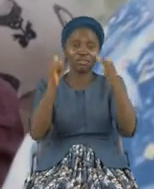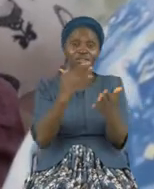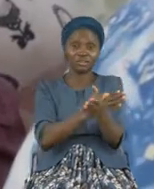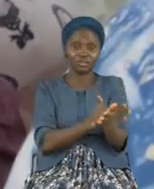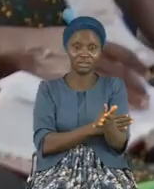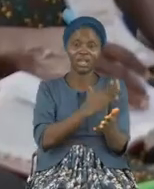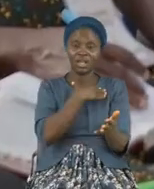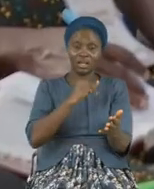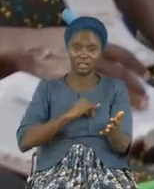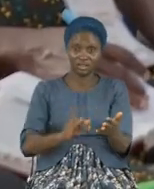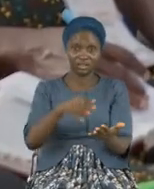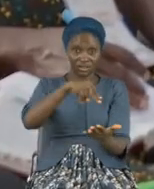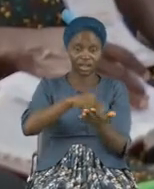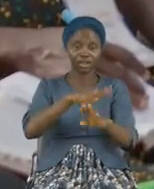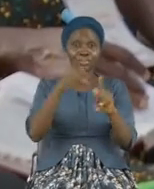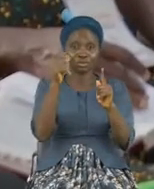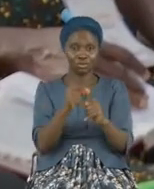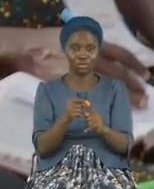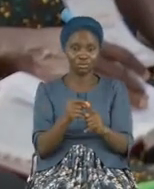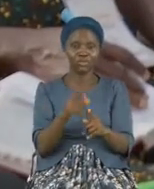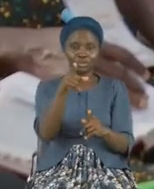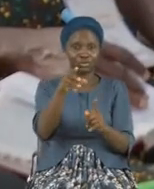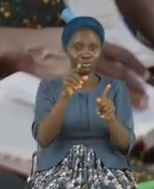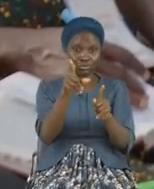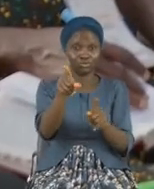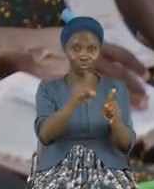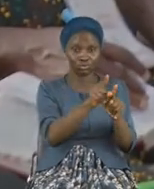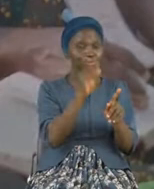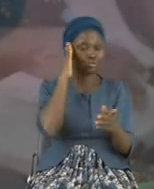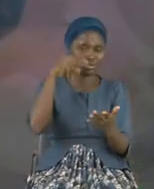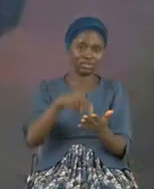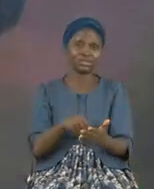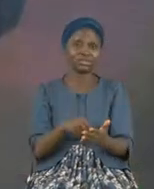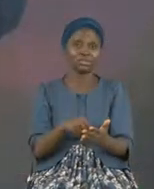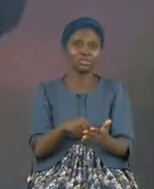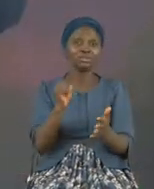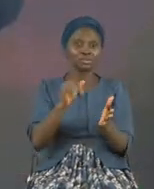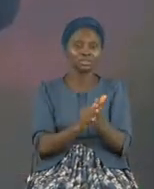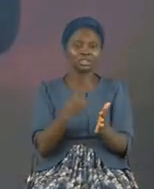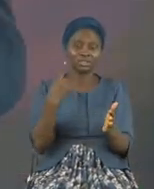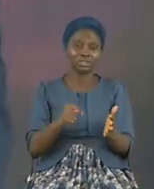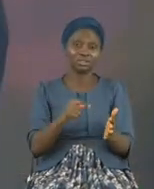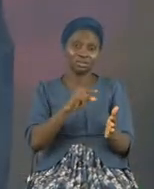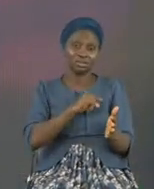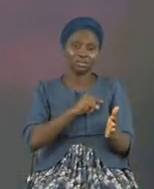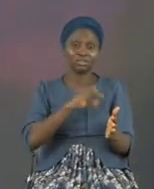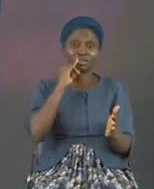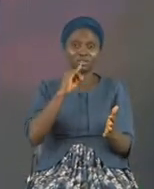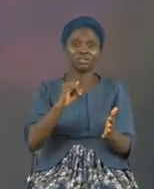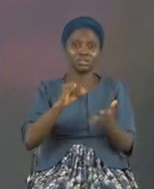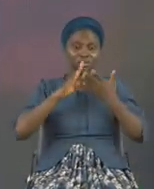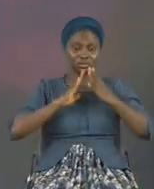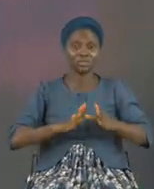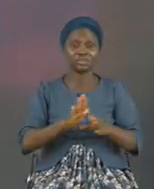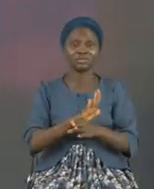will stand. So that your conscience is peaceful, is serene, after you have